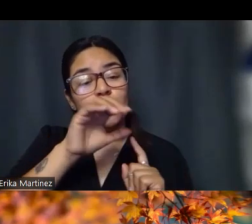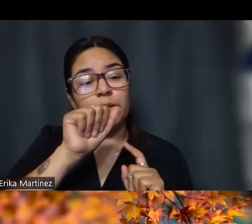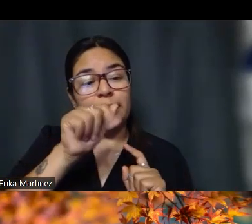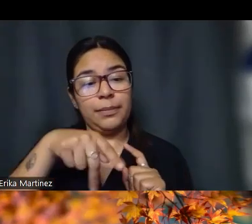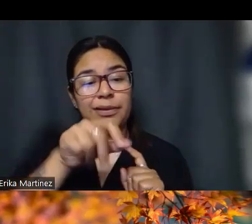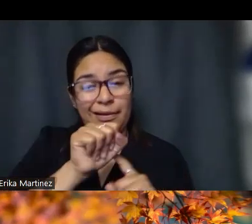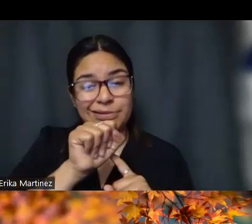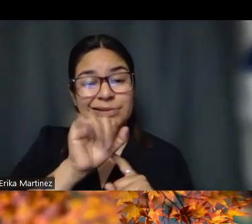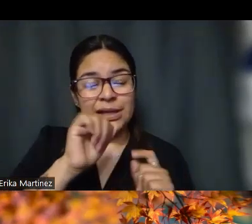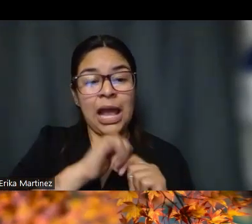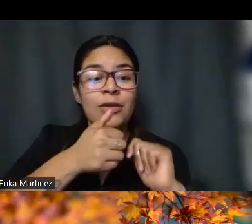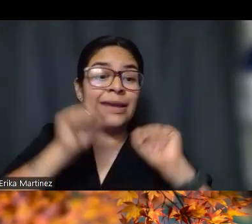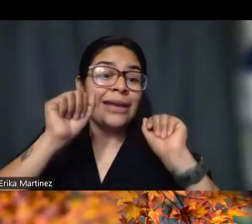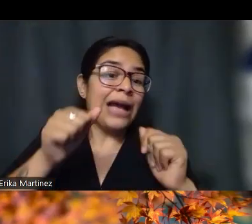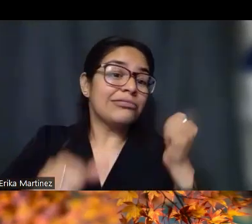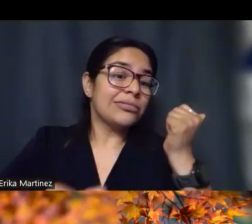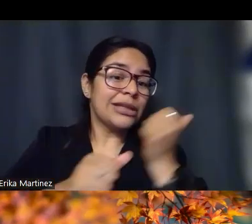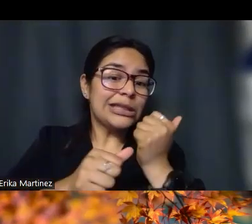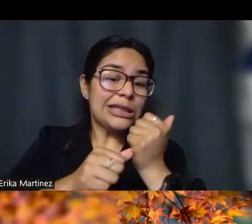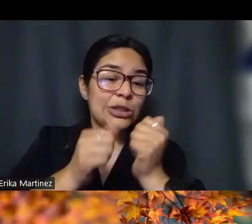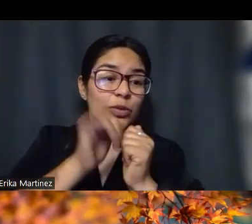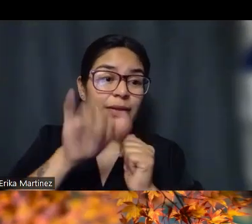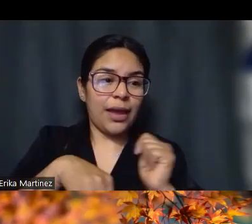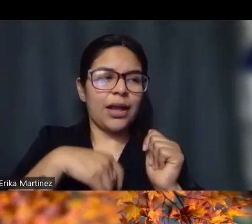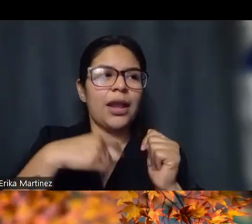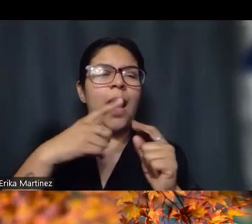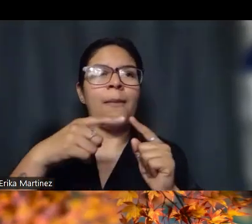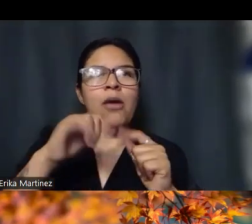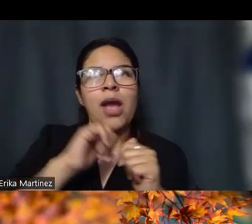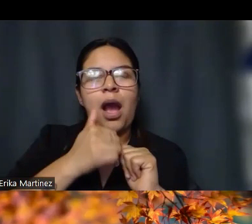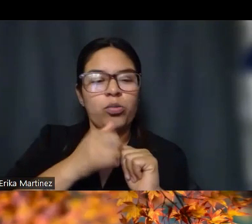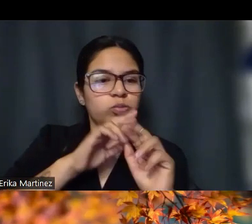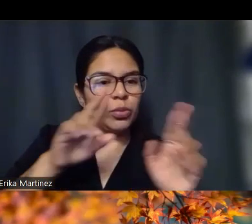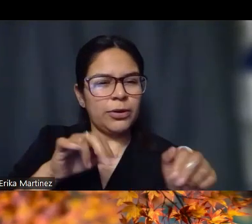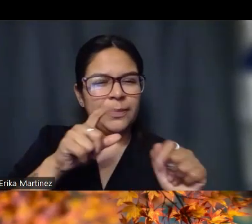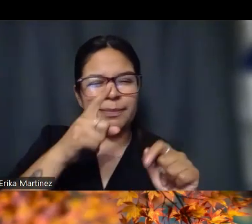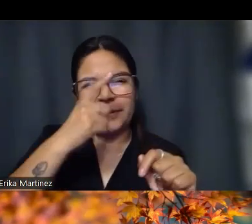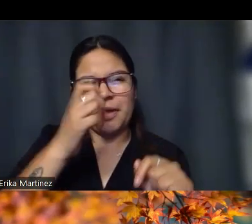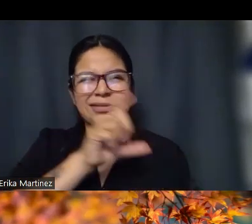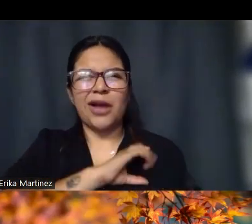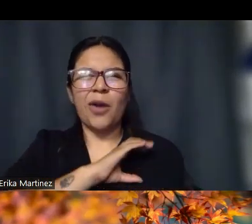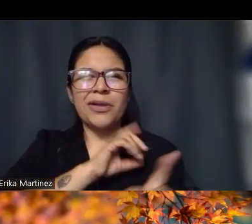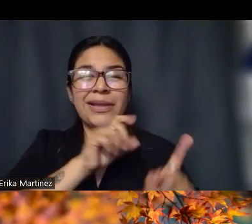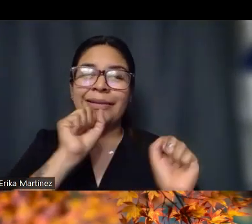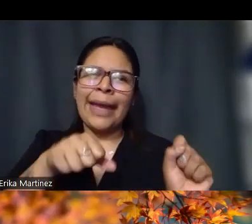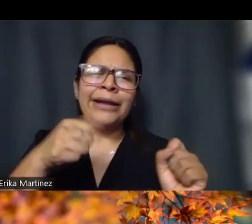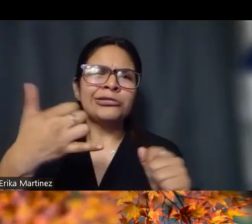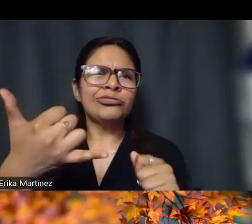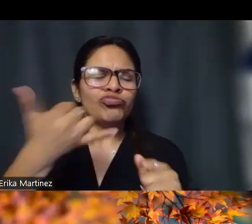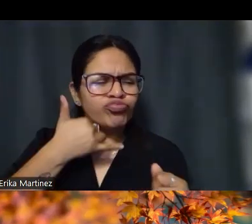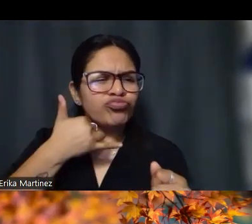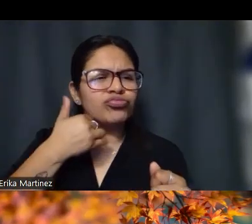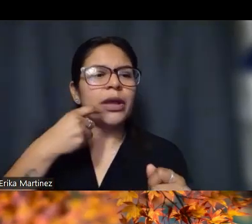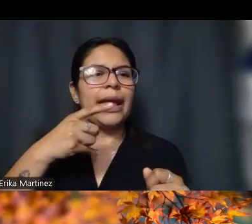with some of these advocacy, because law enforcement can receive and respond to reports